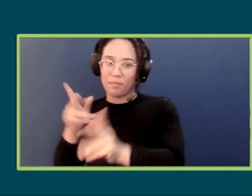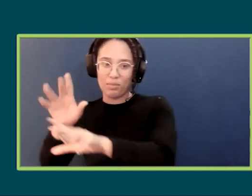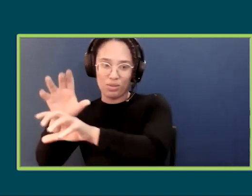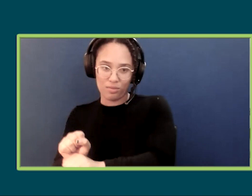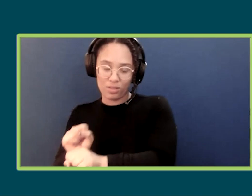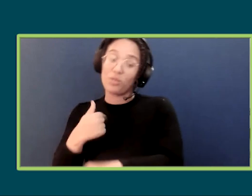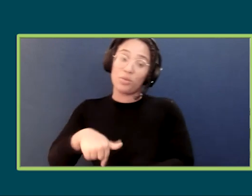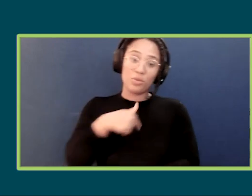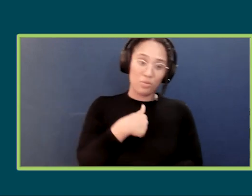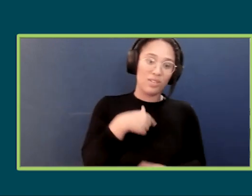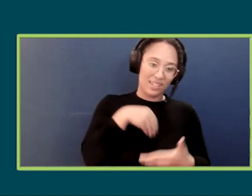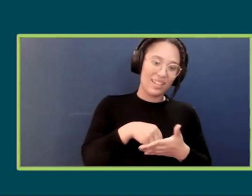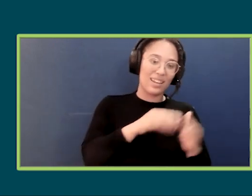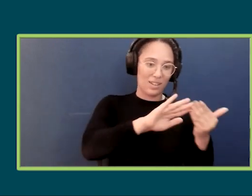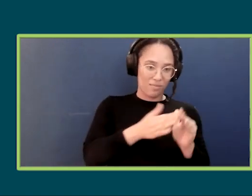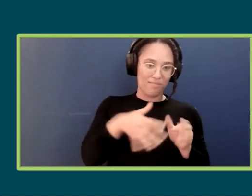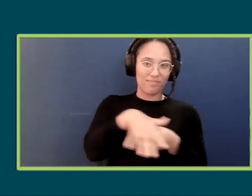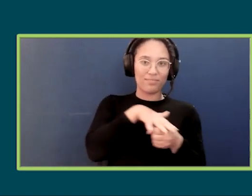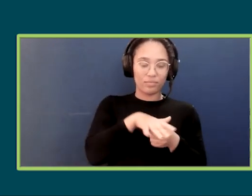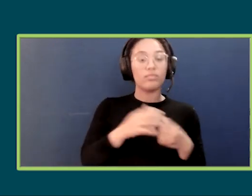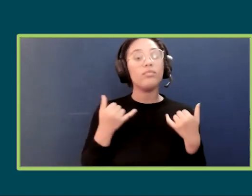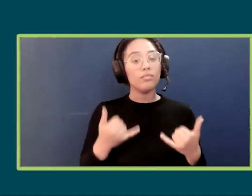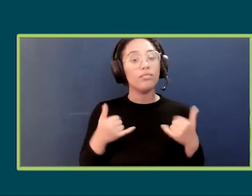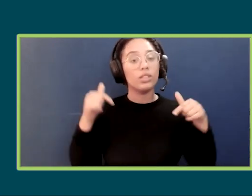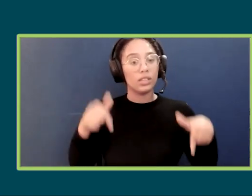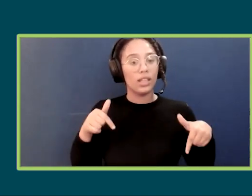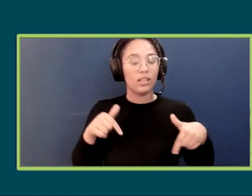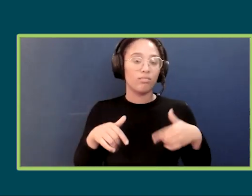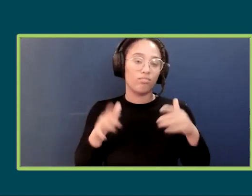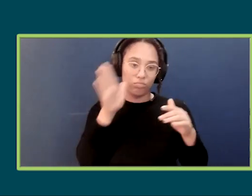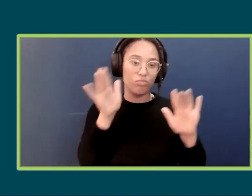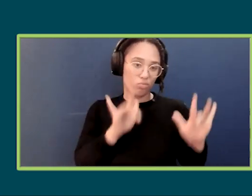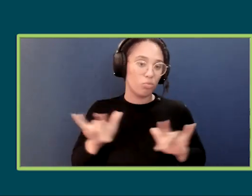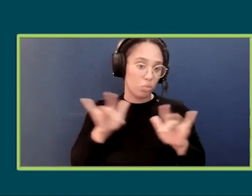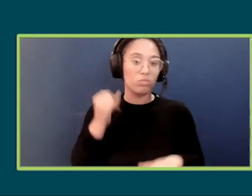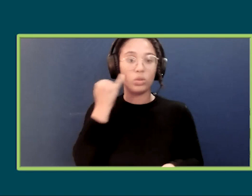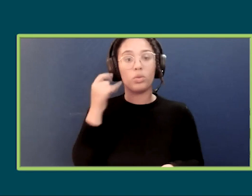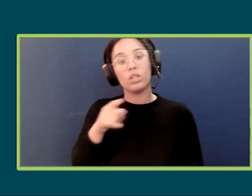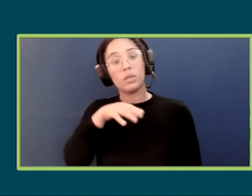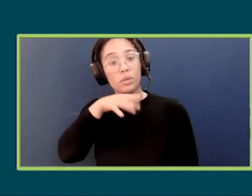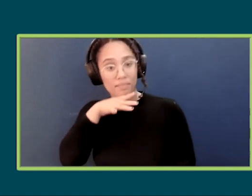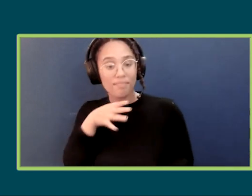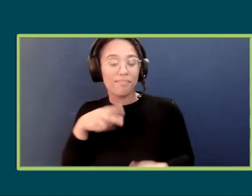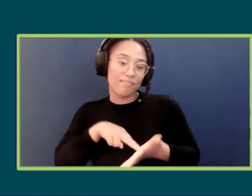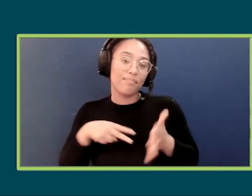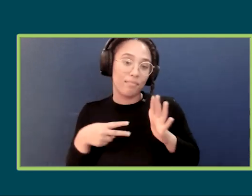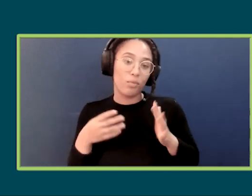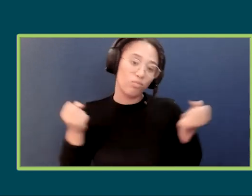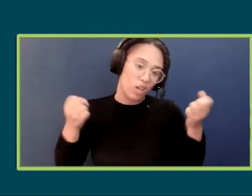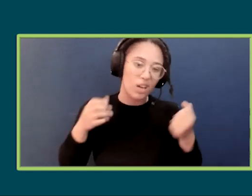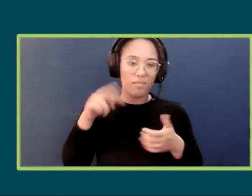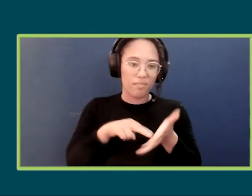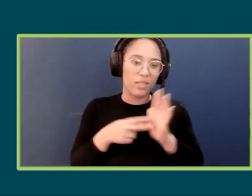be recording, which means that when you are talking, you will be on the recording. Mostly that's just going to be myself and the